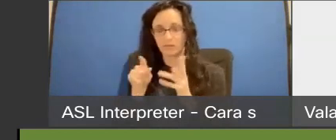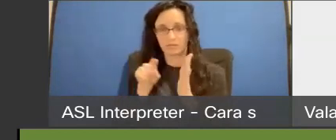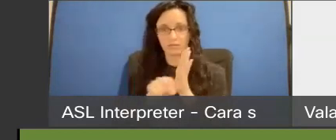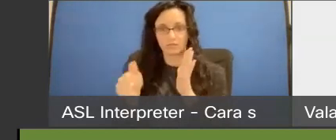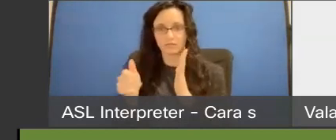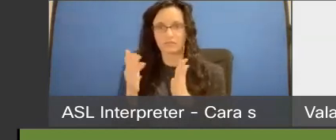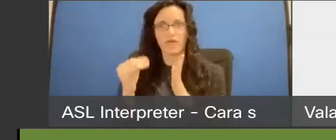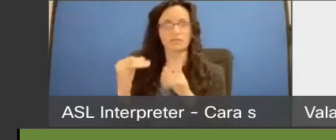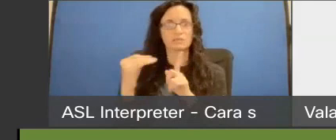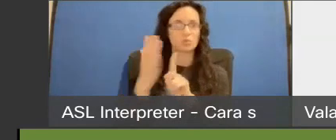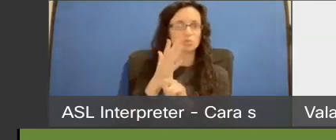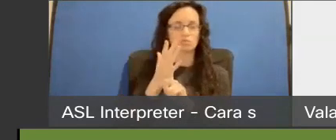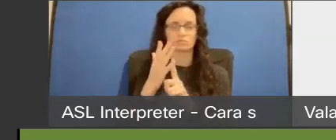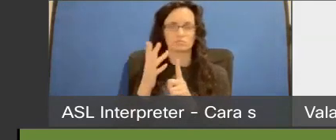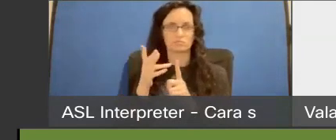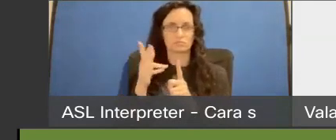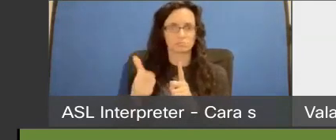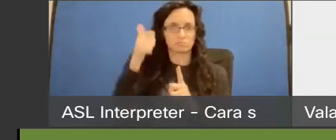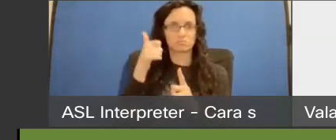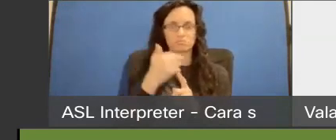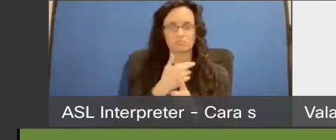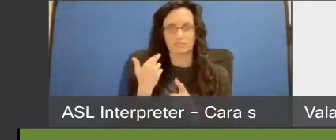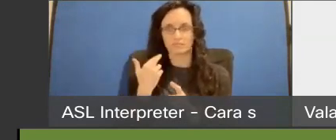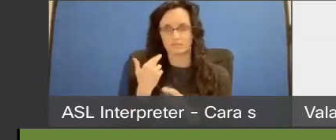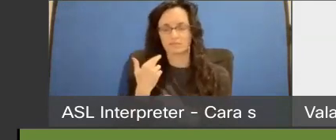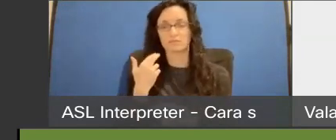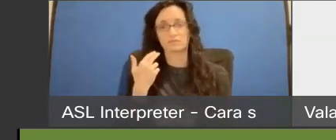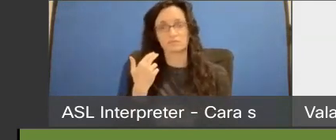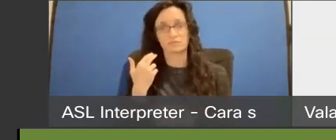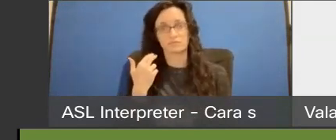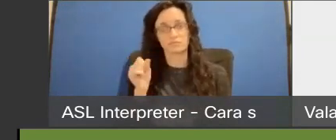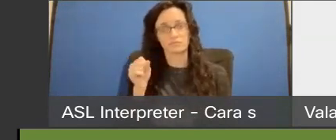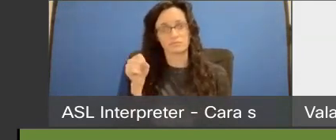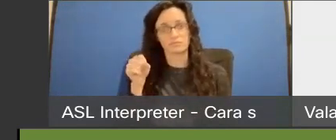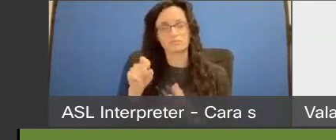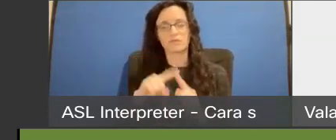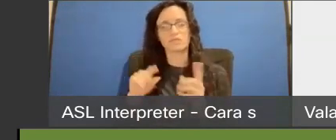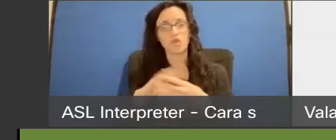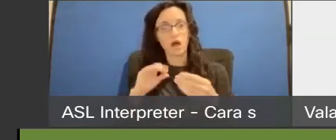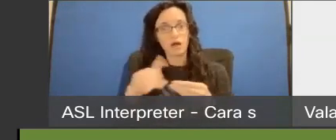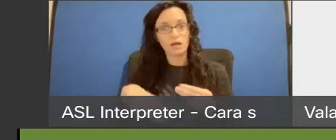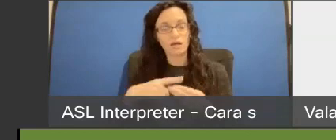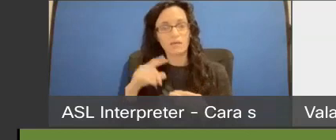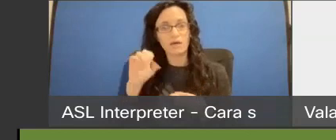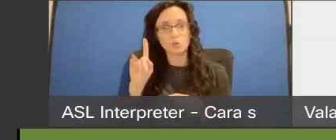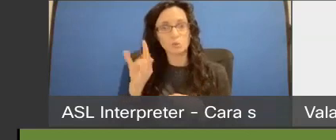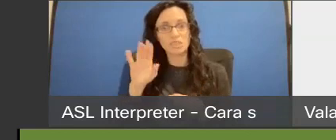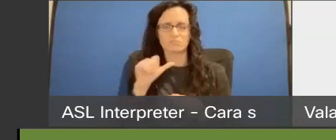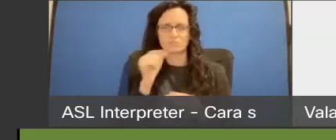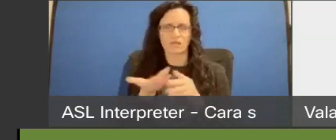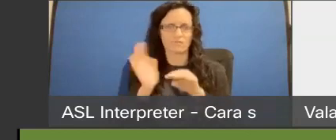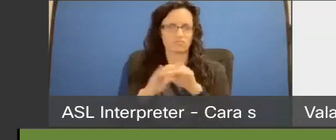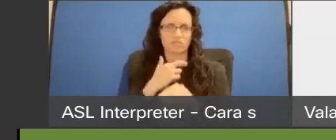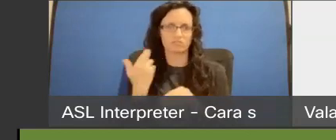maybe someone who's got the same kinds of struggles or something, that exposure to suicide increases risk, but talking about it does not. At its